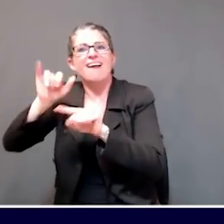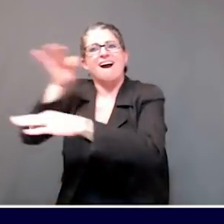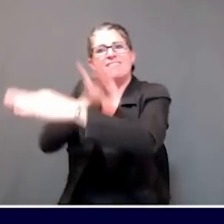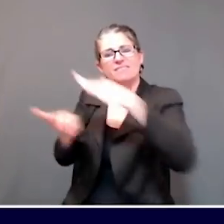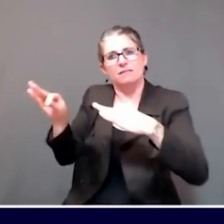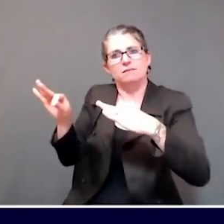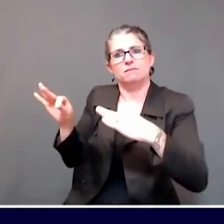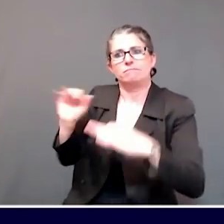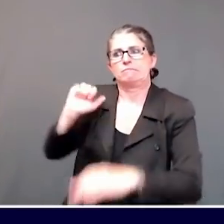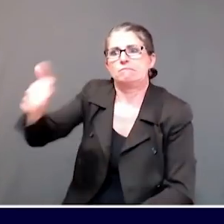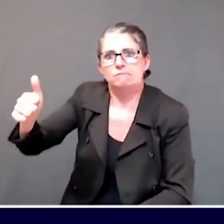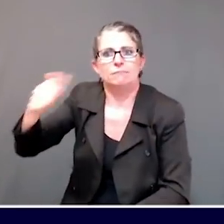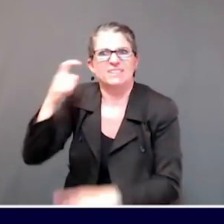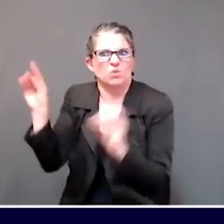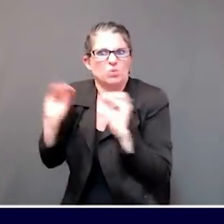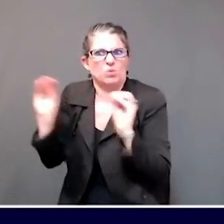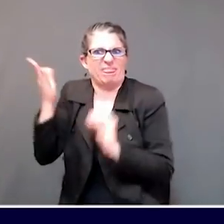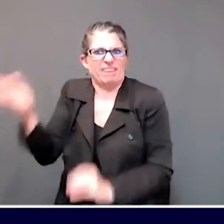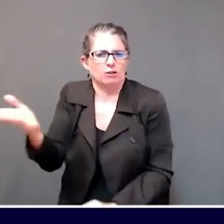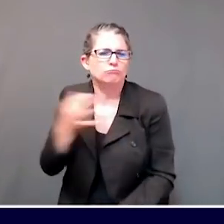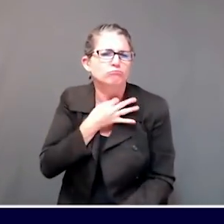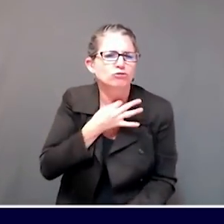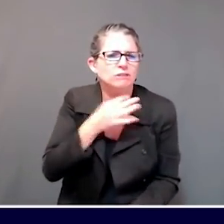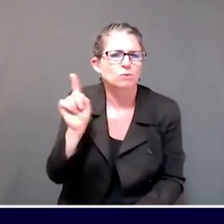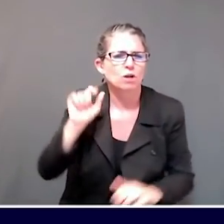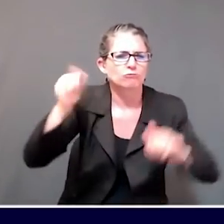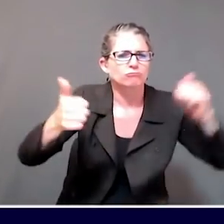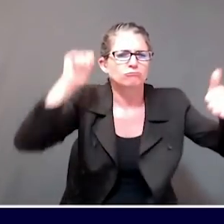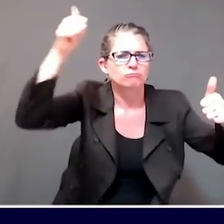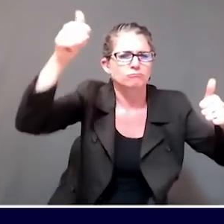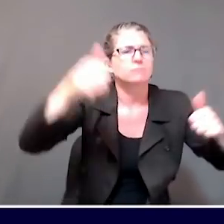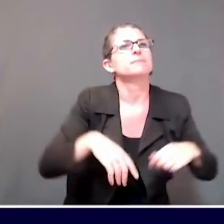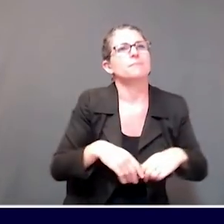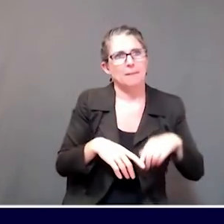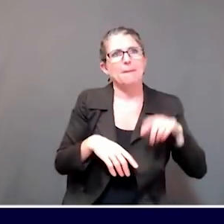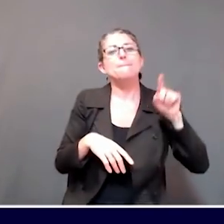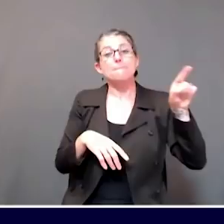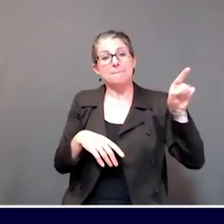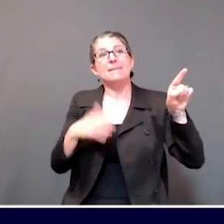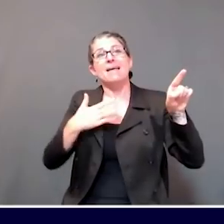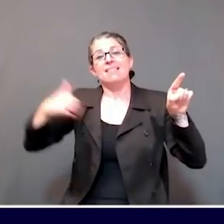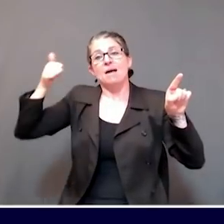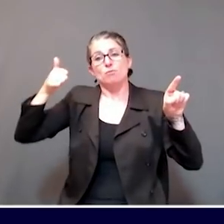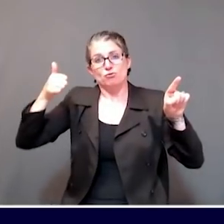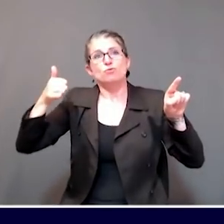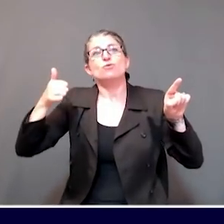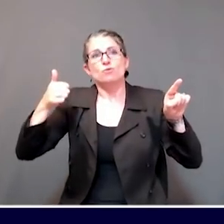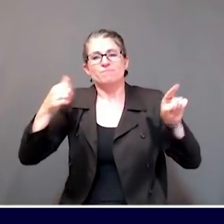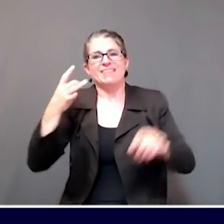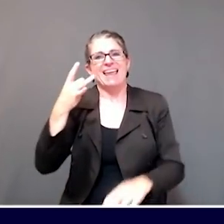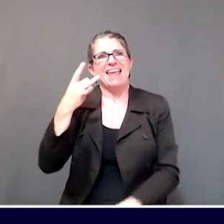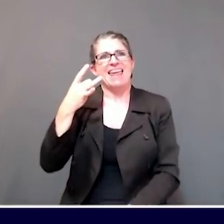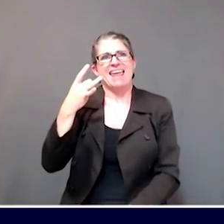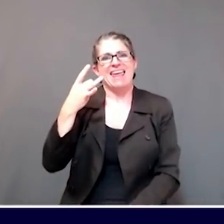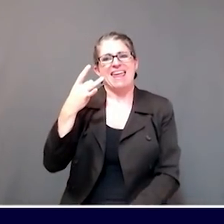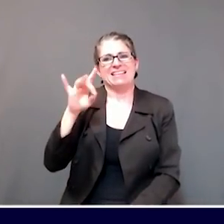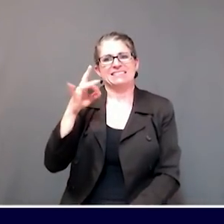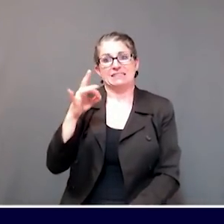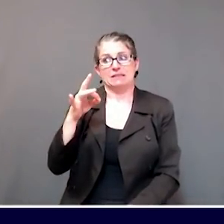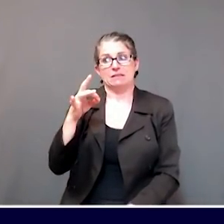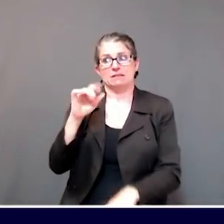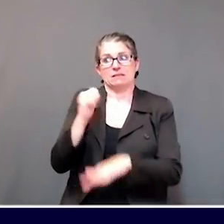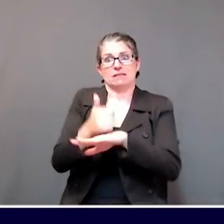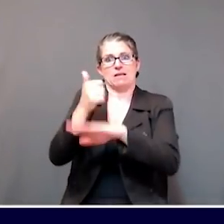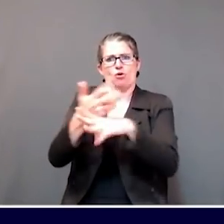for the purpose of testing. What we're doing, though, is trying to open up their testing to a broader range